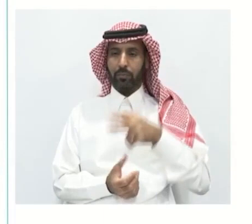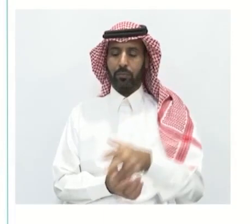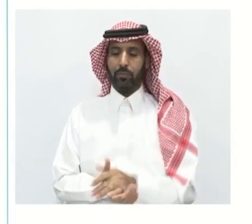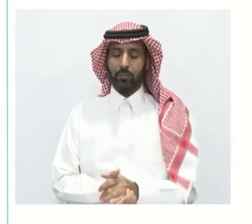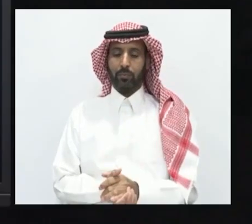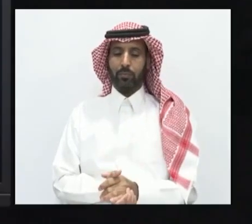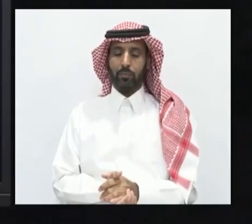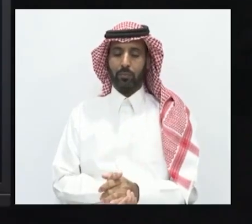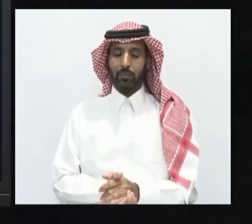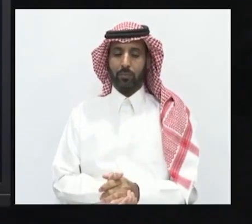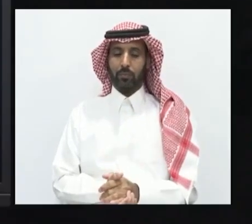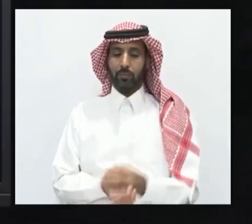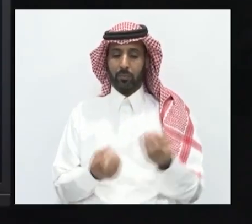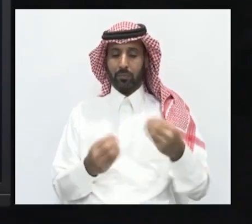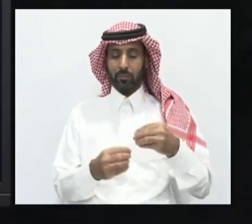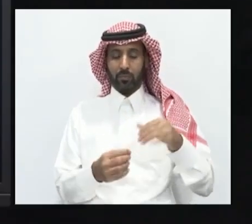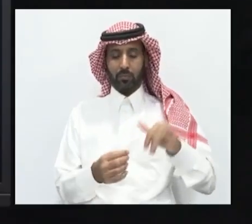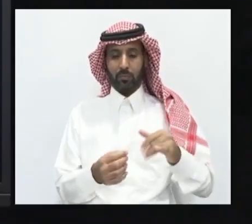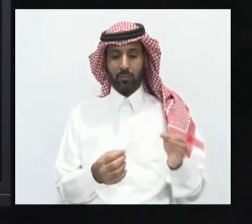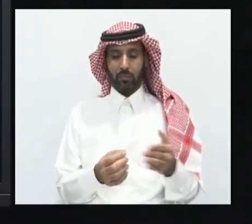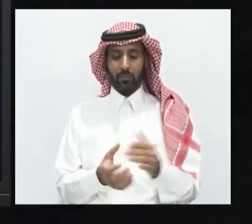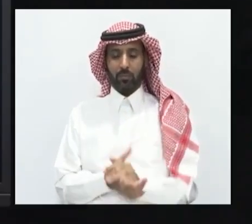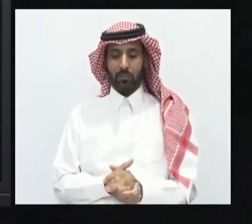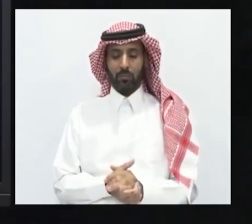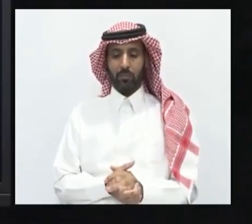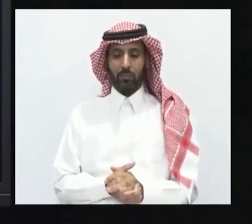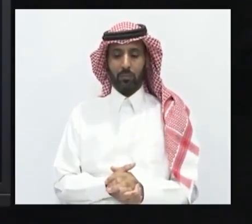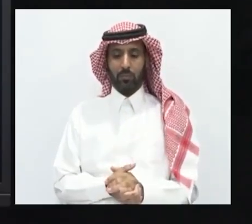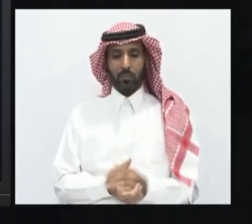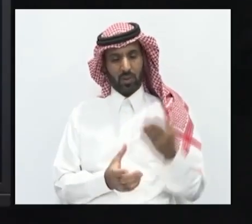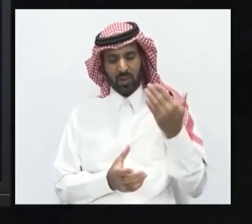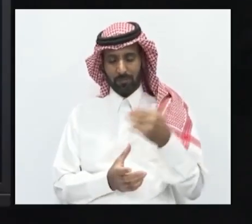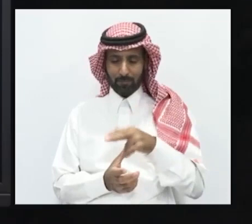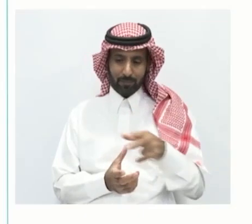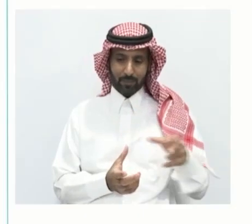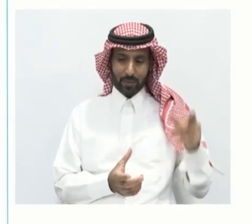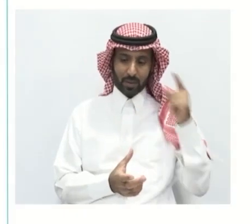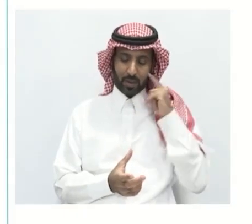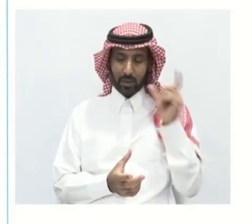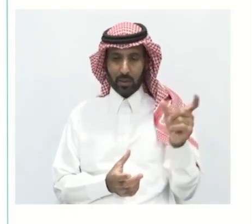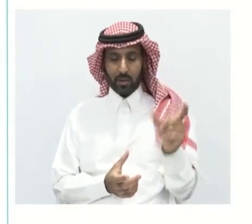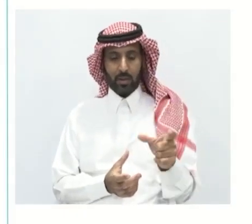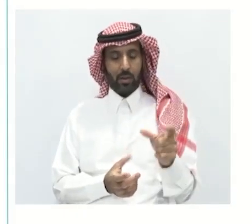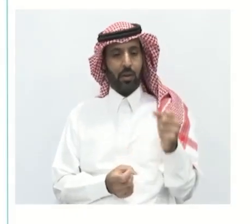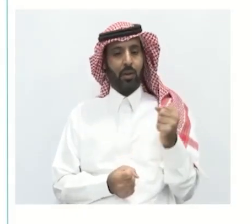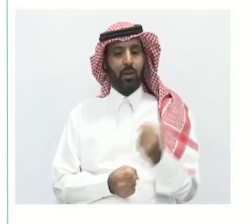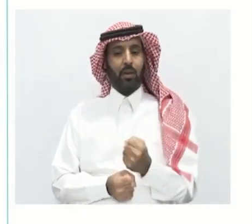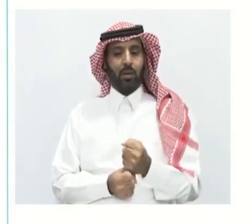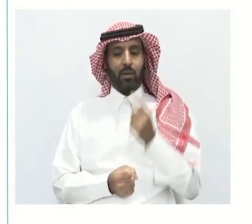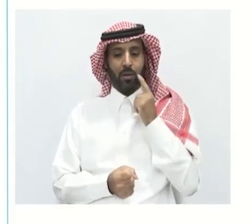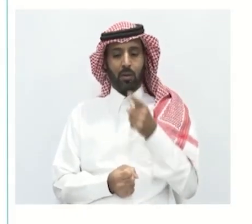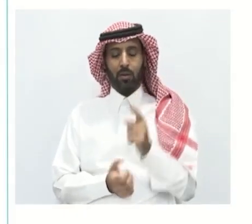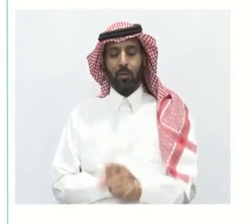you remove the y and put ied. Let's go to the irregular part here. We have